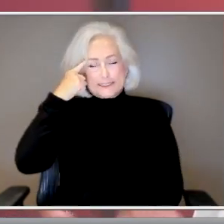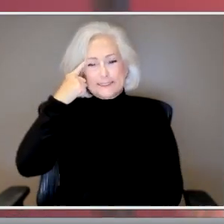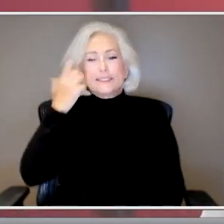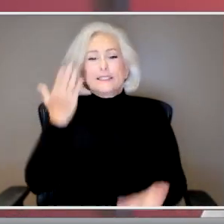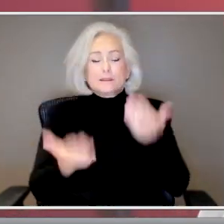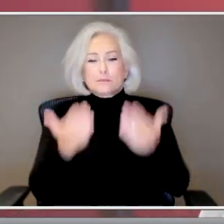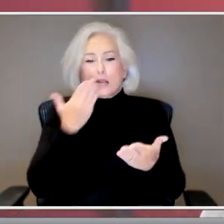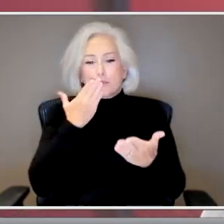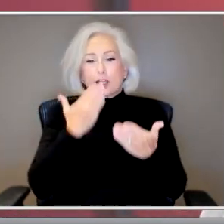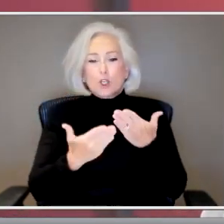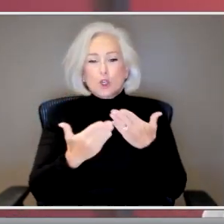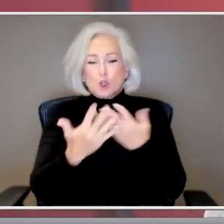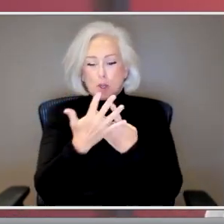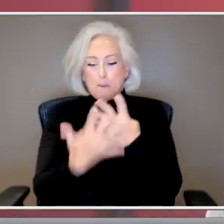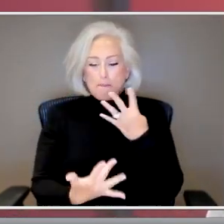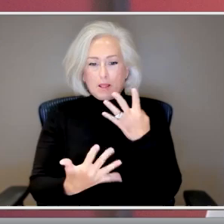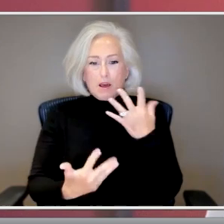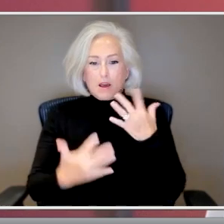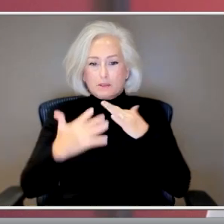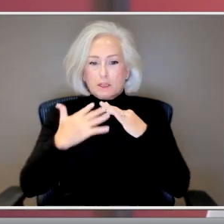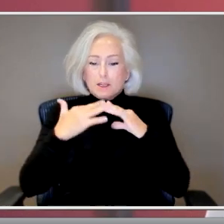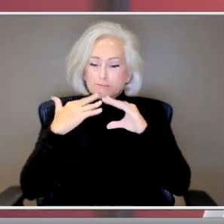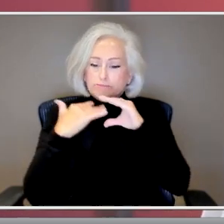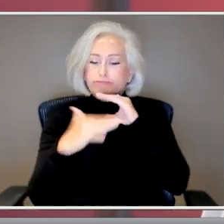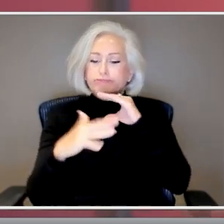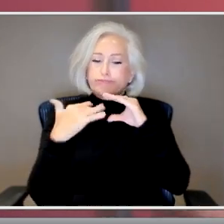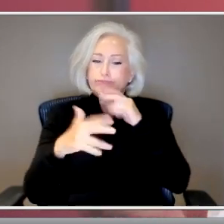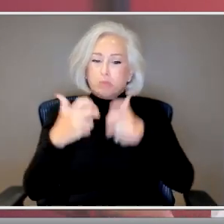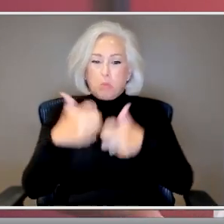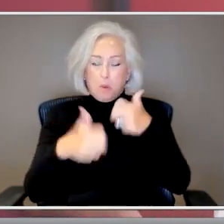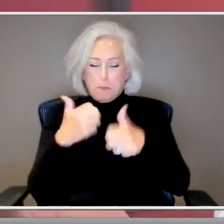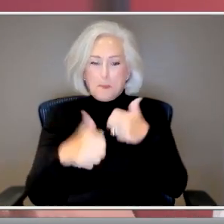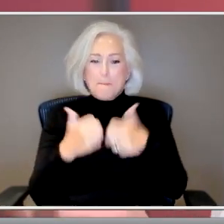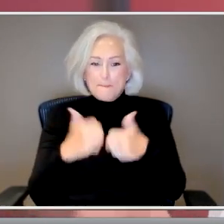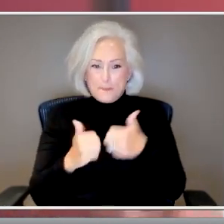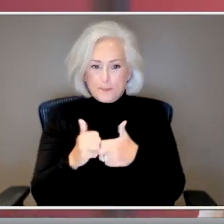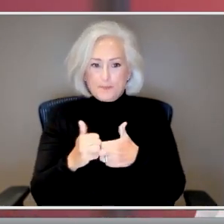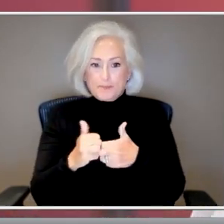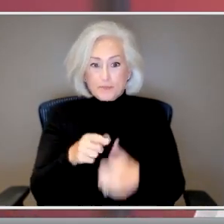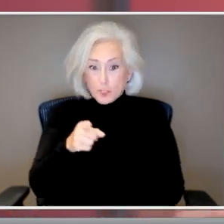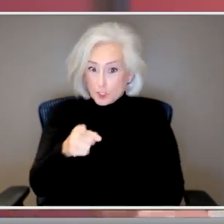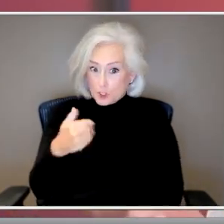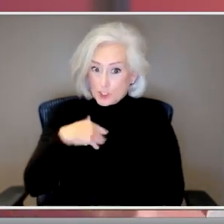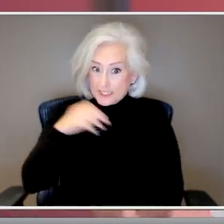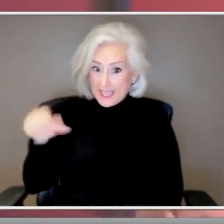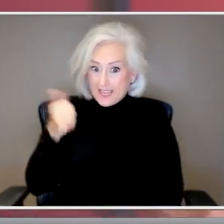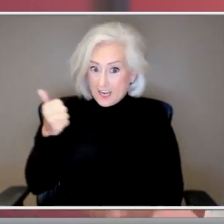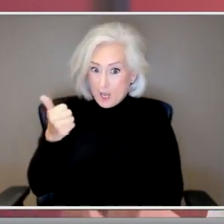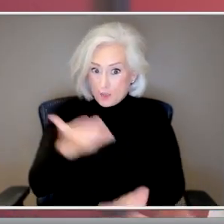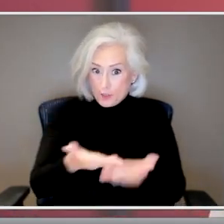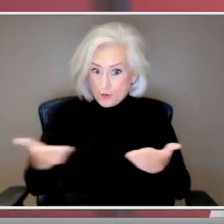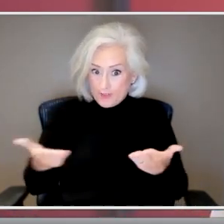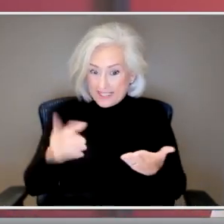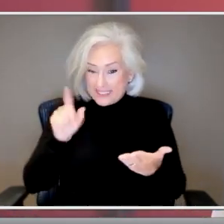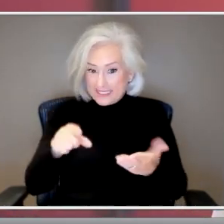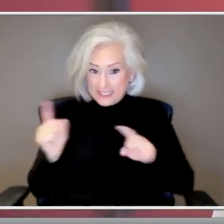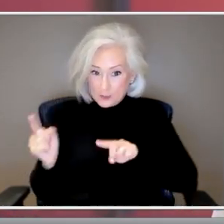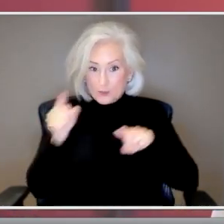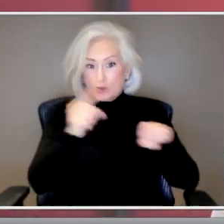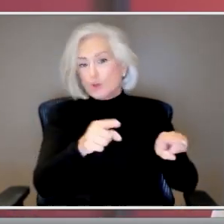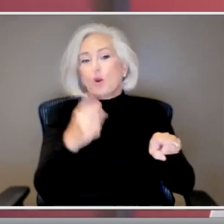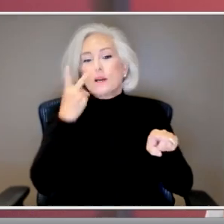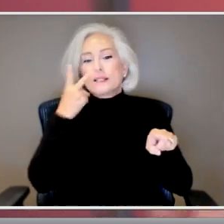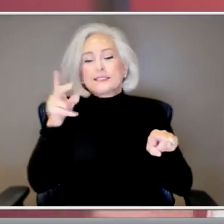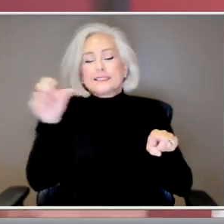flow issue. Oh my gosh. She had other stuff in the eye that she needed to see comprehensive ophthalmology, other general ophthalmology